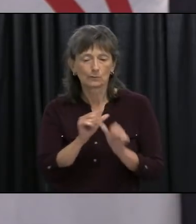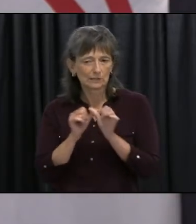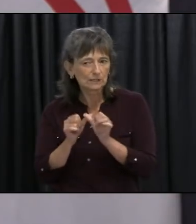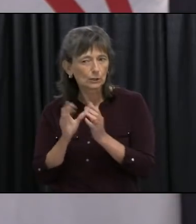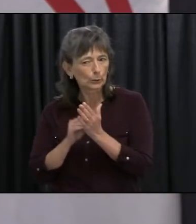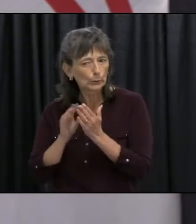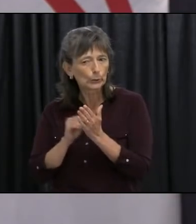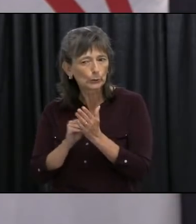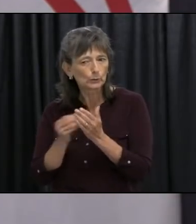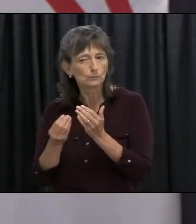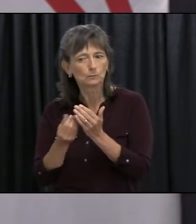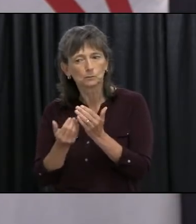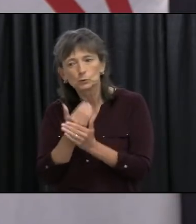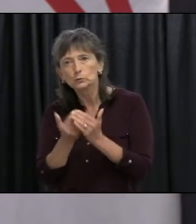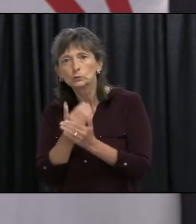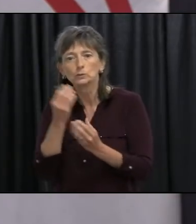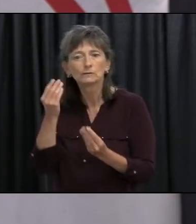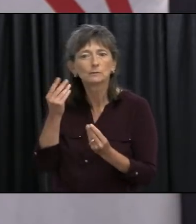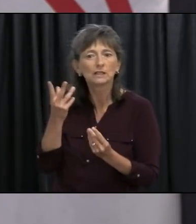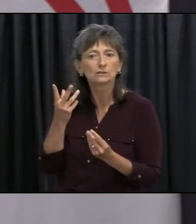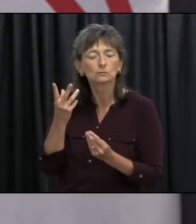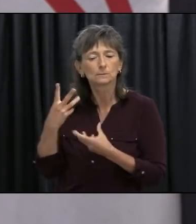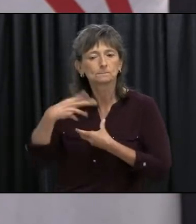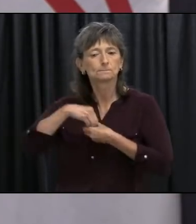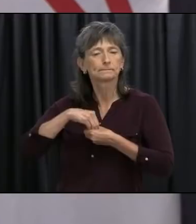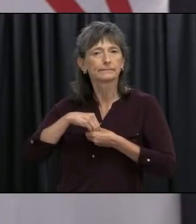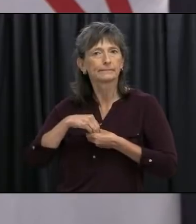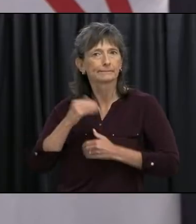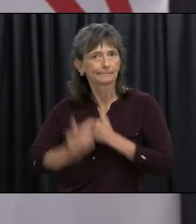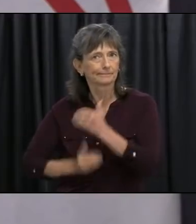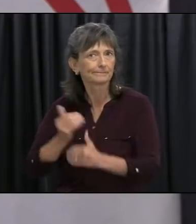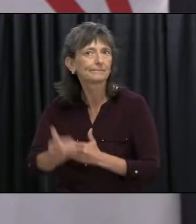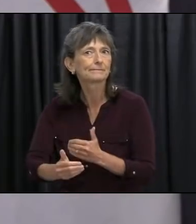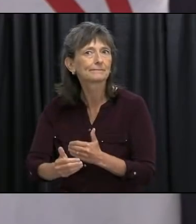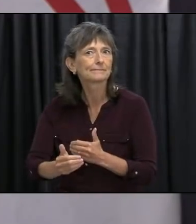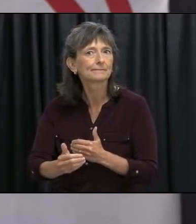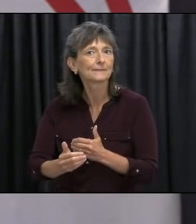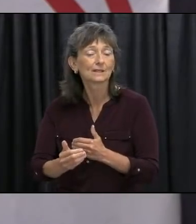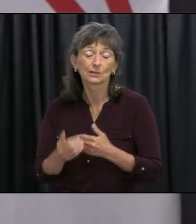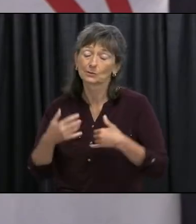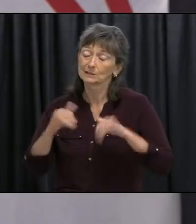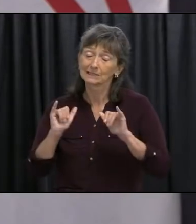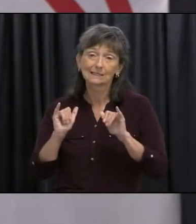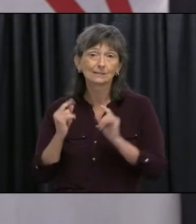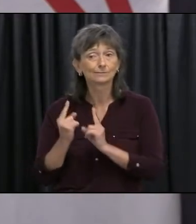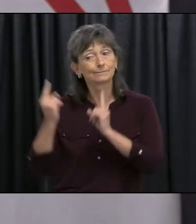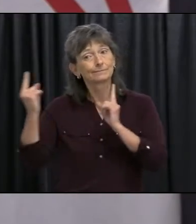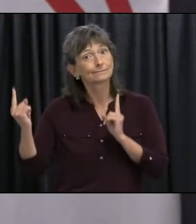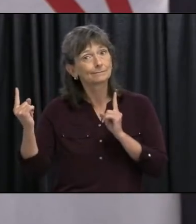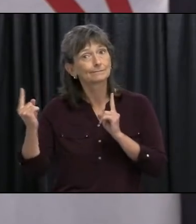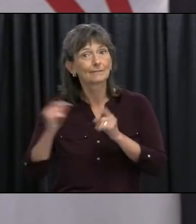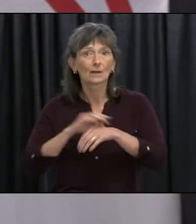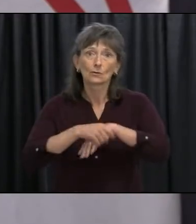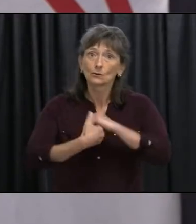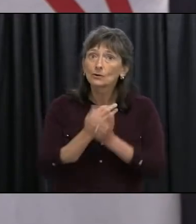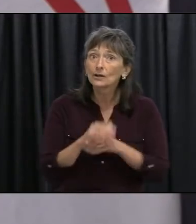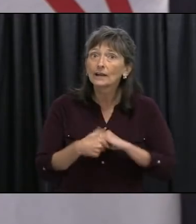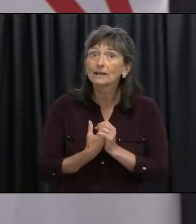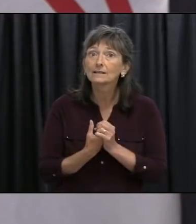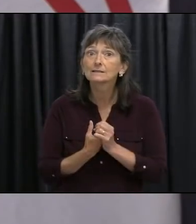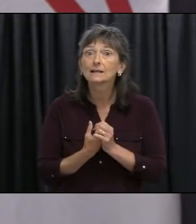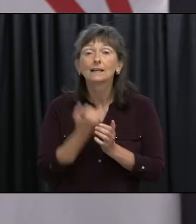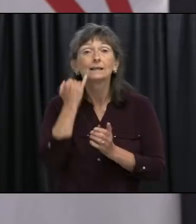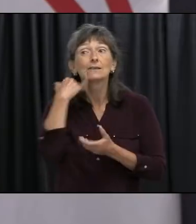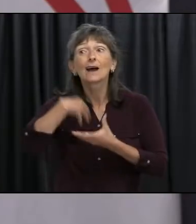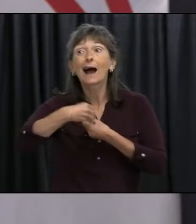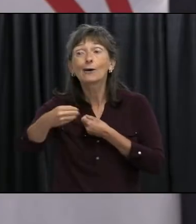virus. So as Dr. Fitzgerald has just said, let's make sure that we keep 6 feet apart, keep physical distance, wash your hands, and wear